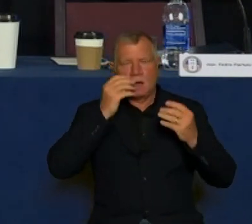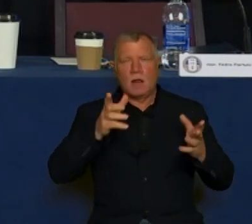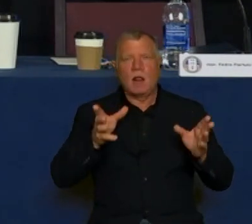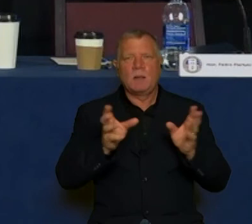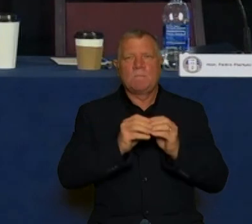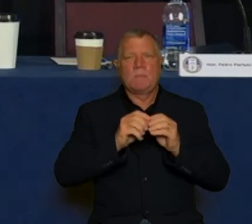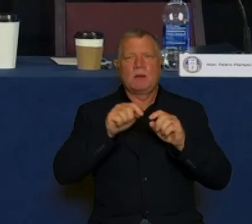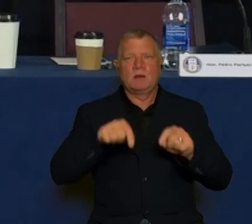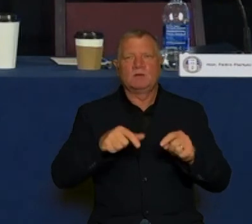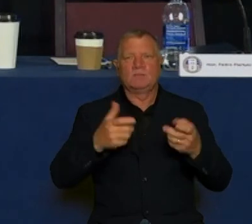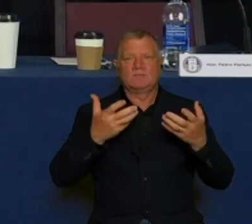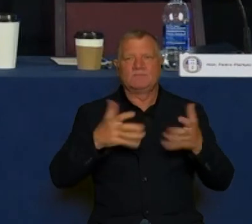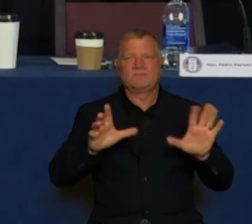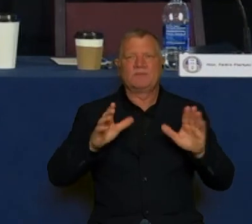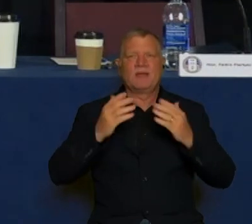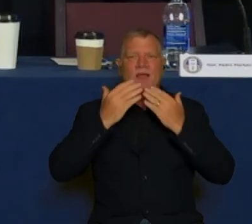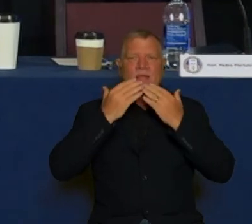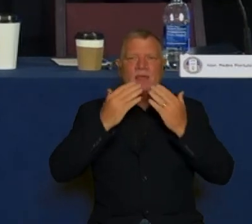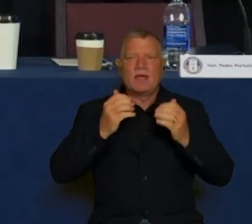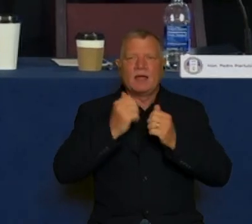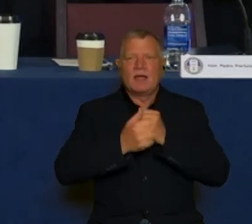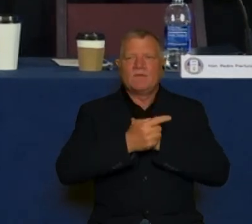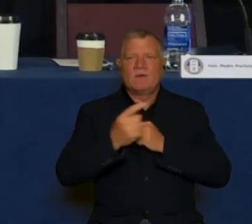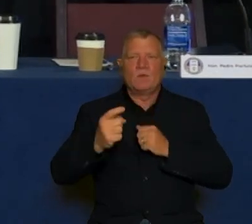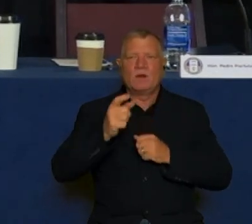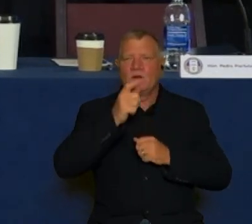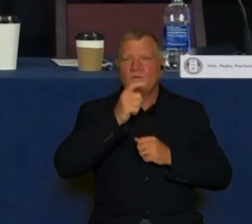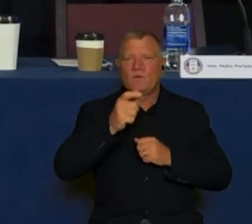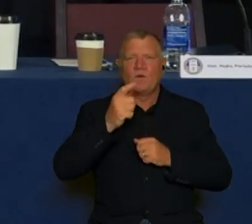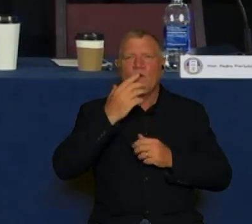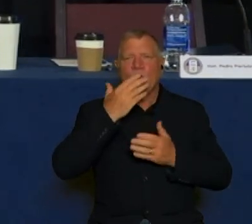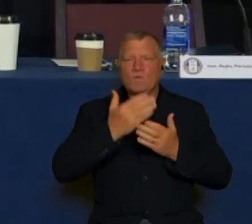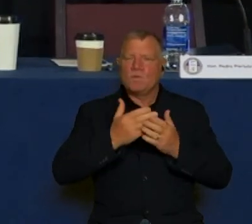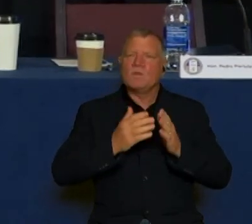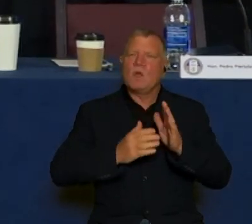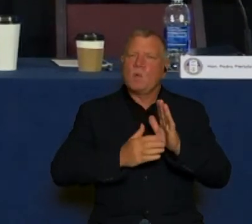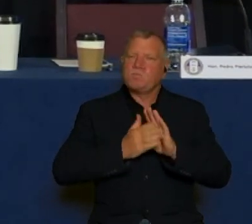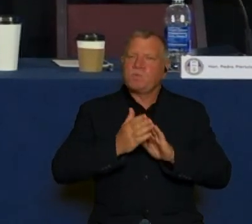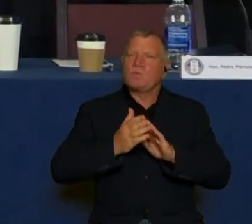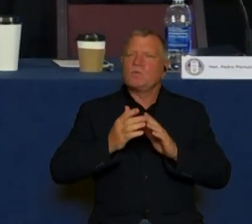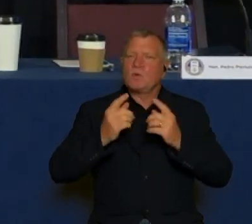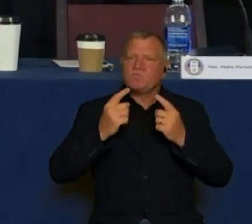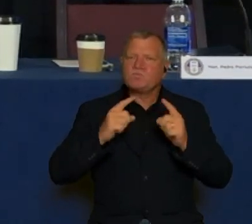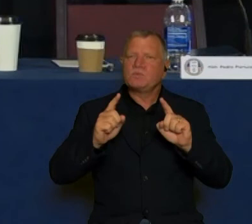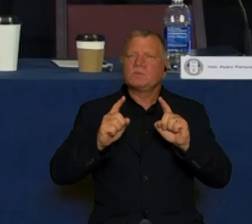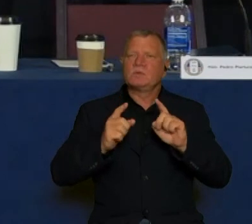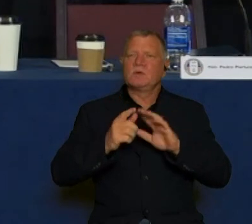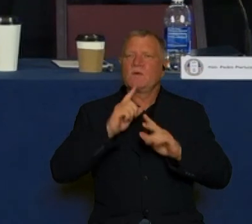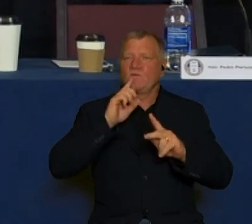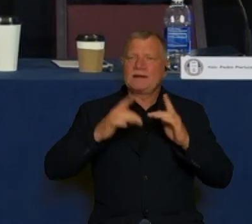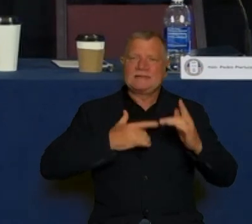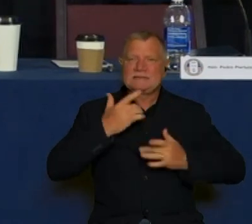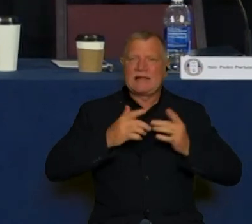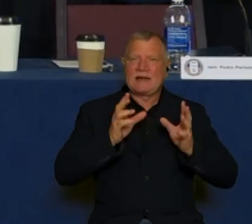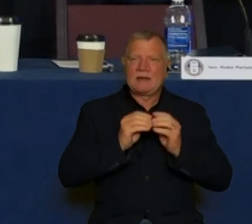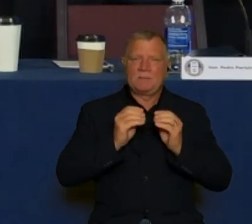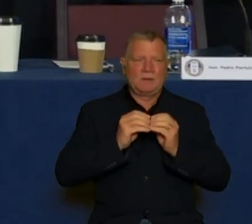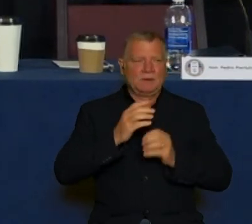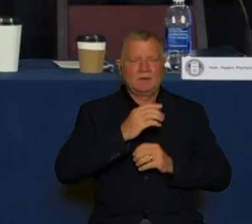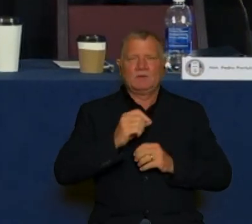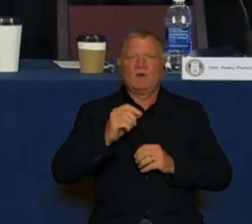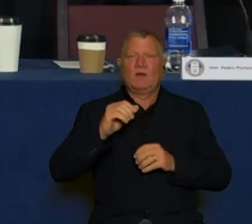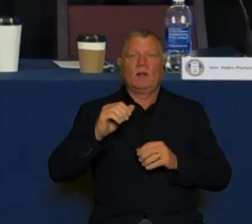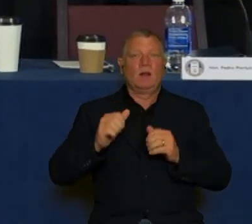the meeting is adjourned. Thank everybody for a very productive, in many respects, very exciting meeting. And